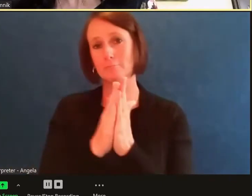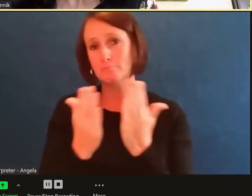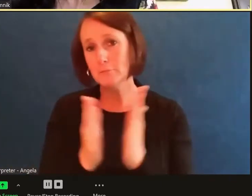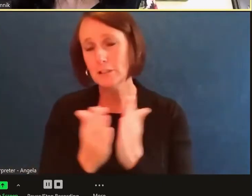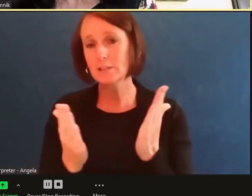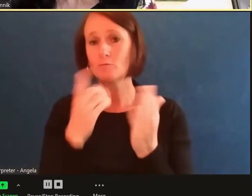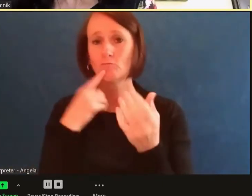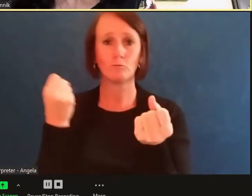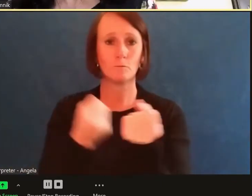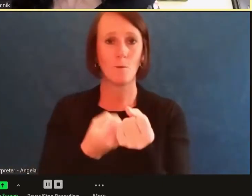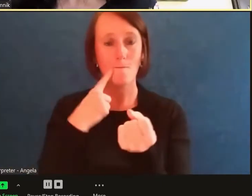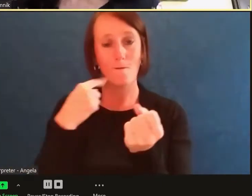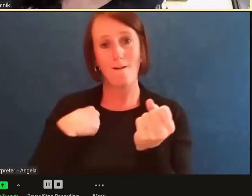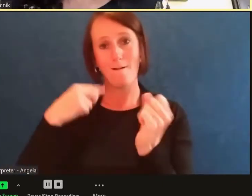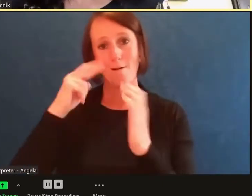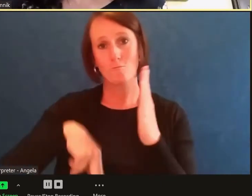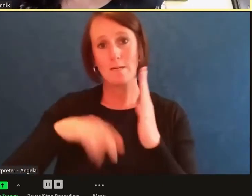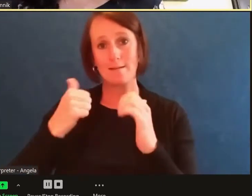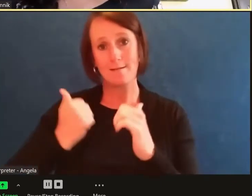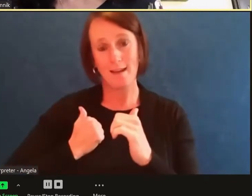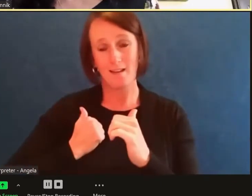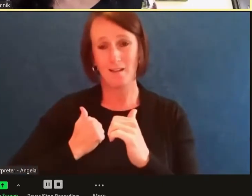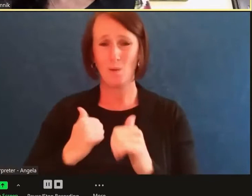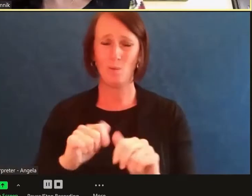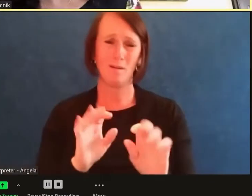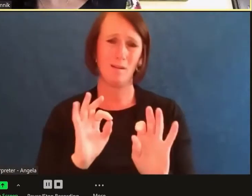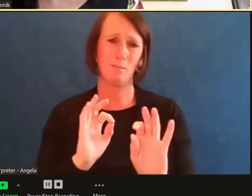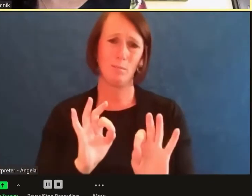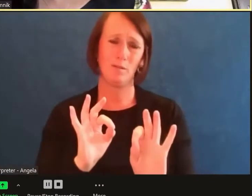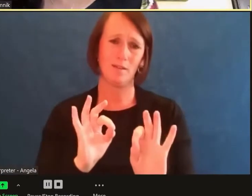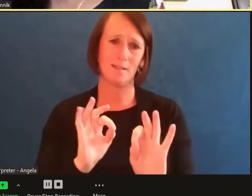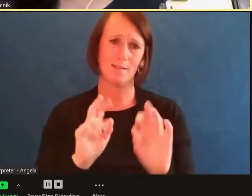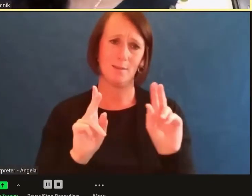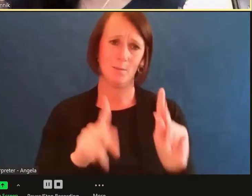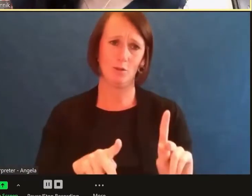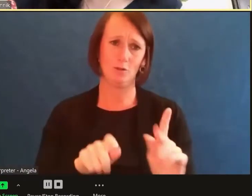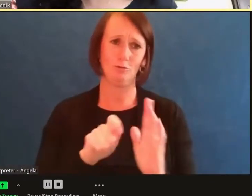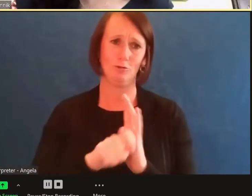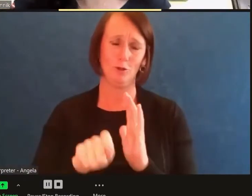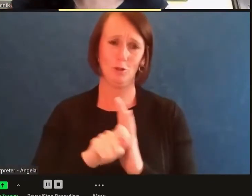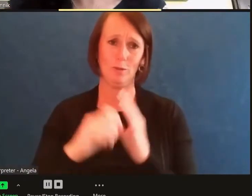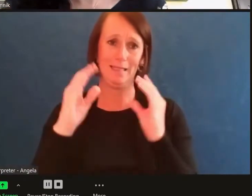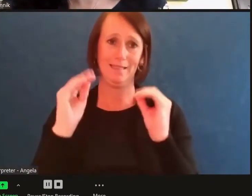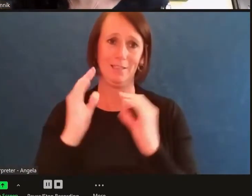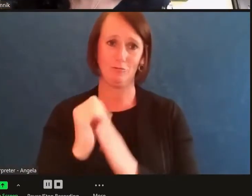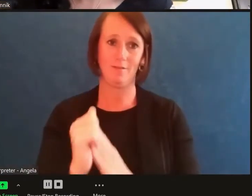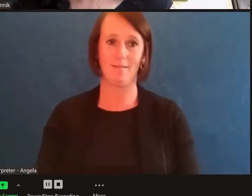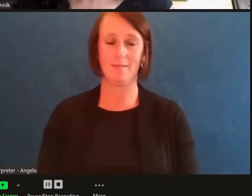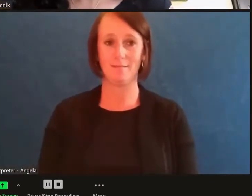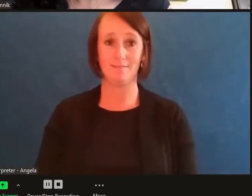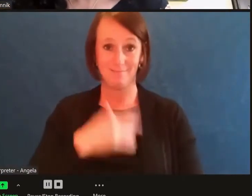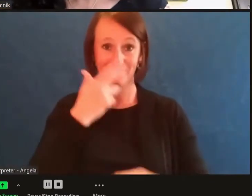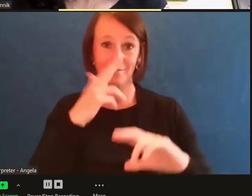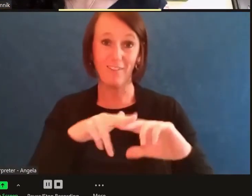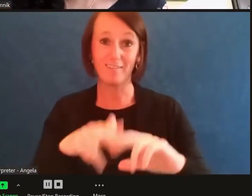But you're the perfect person to write a teacher's guide, in my opinion. I had a lot of fun with it.